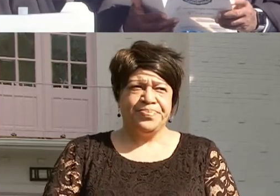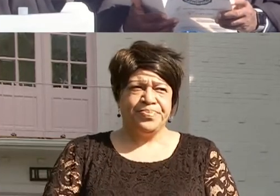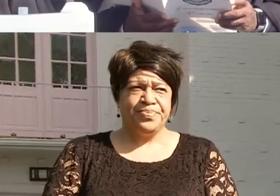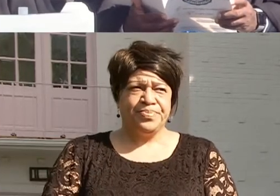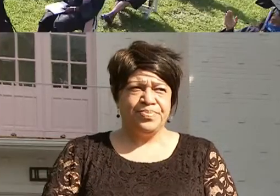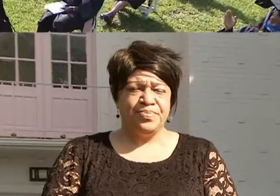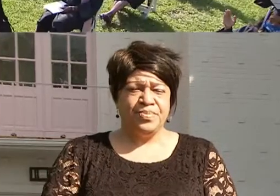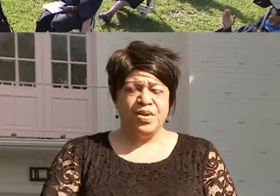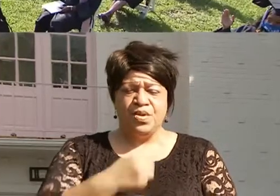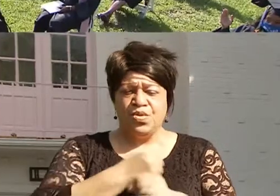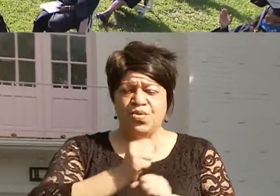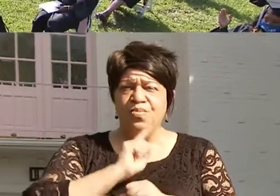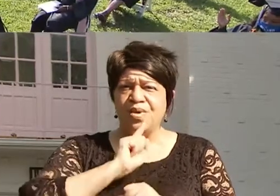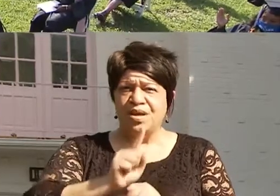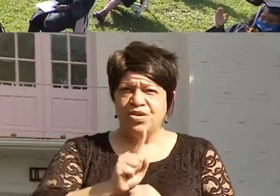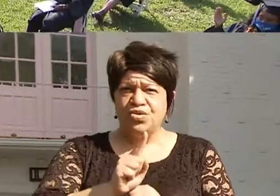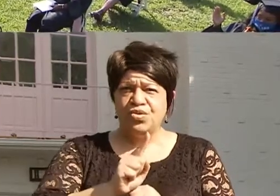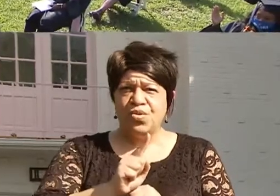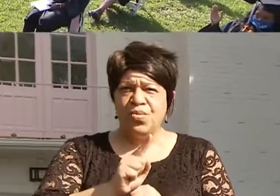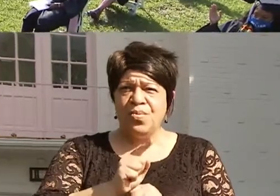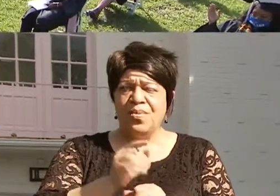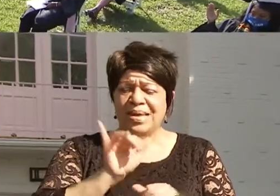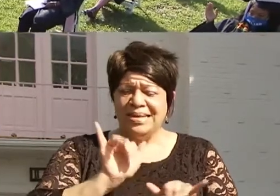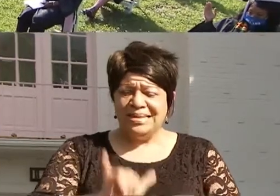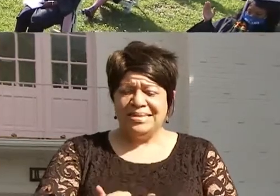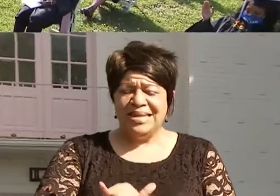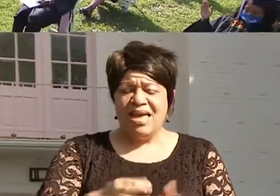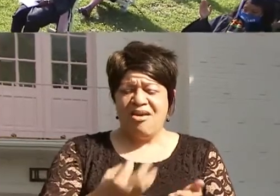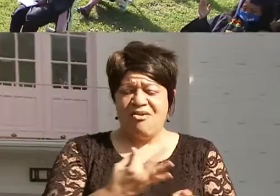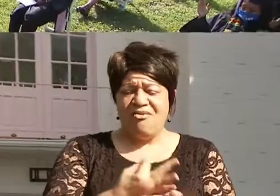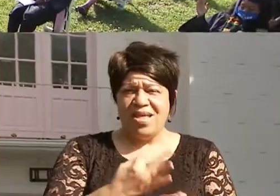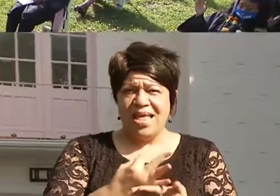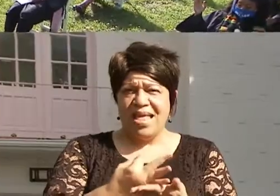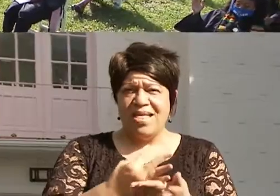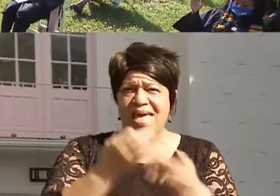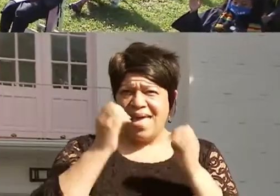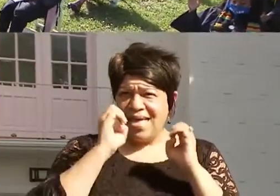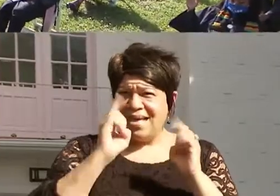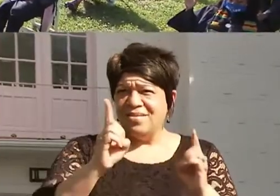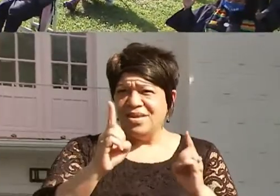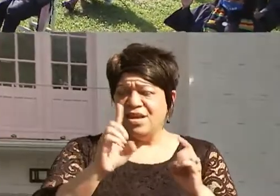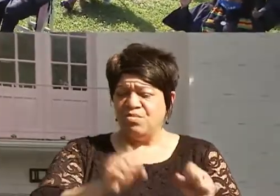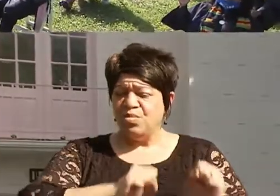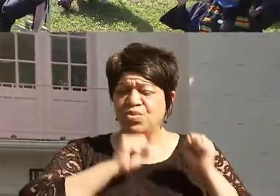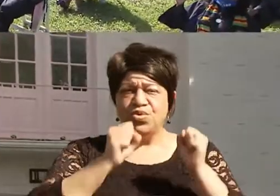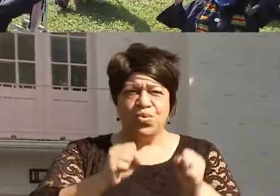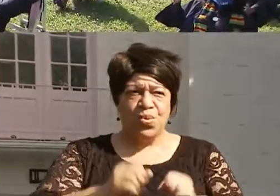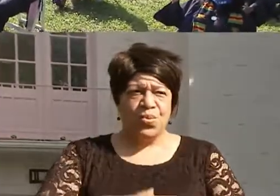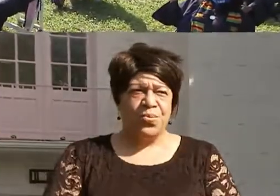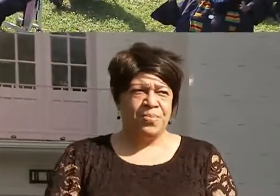to assure that it remains financially and academically strong,